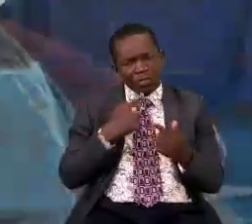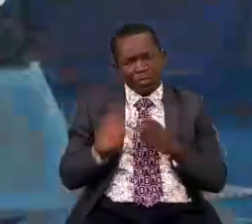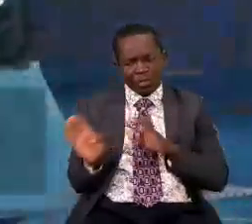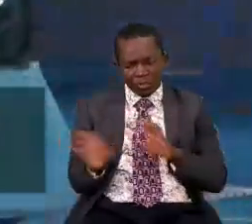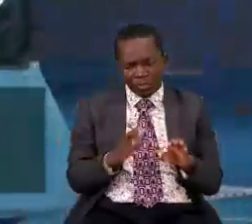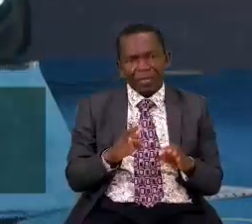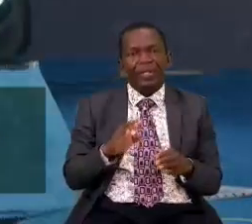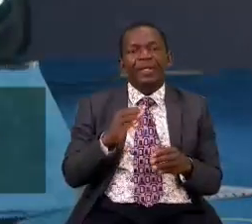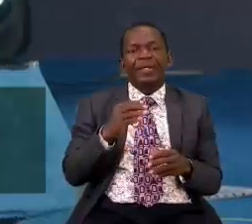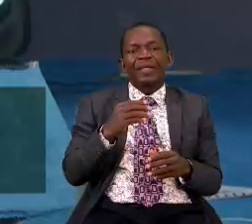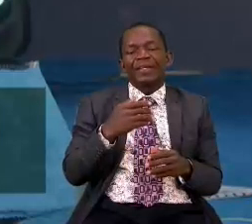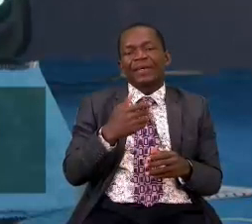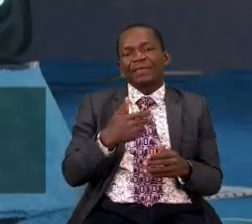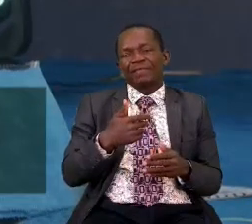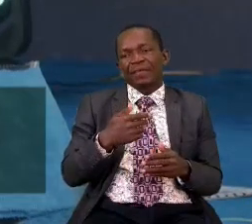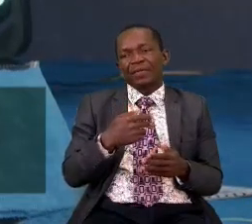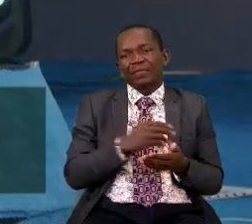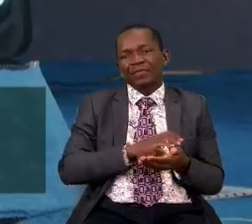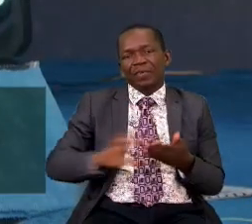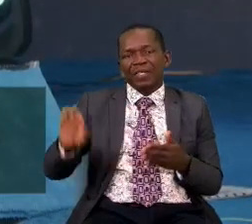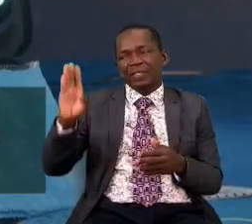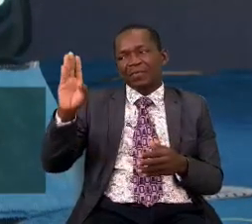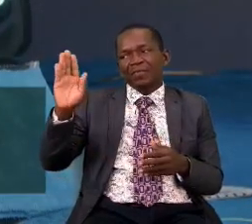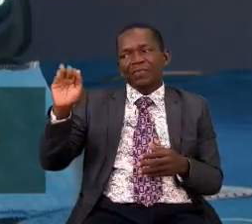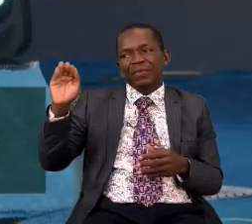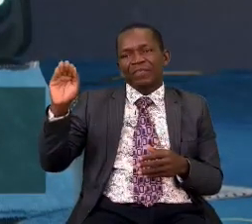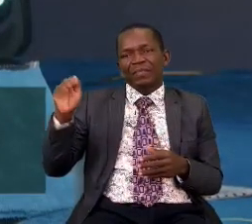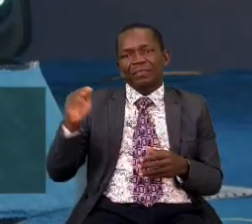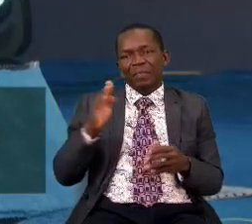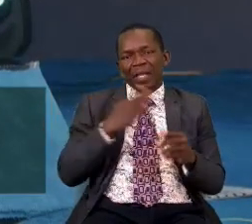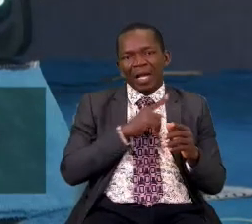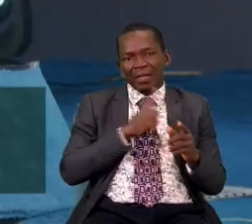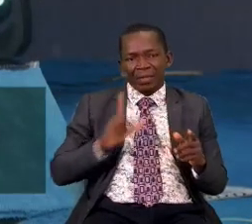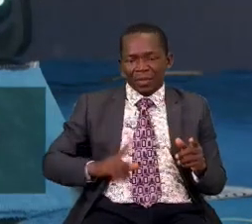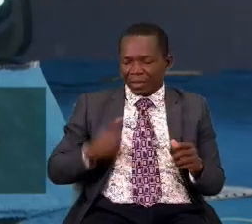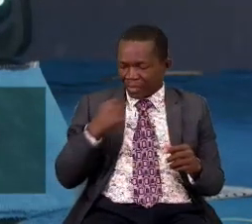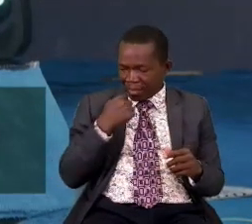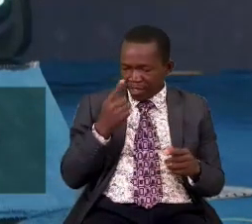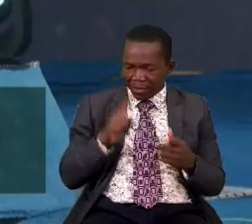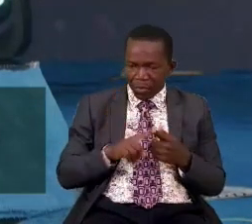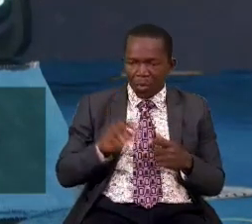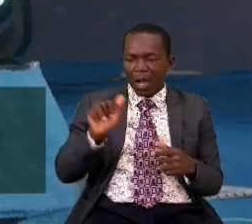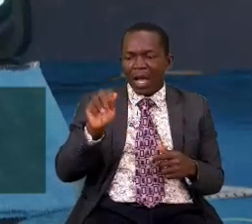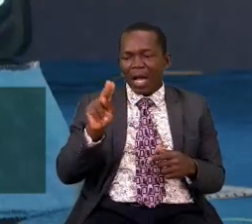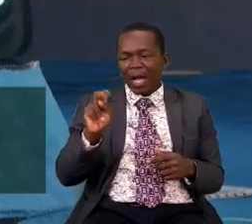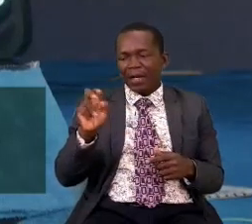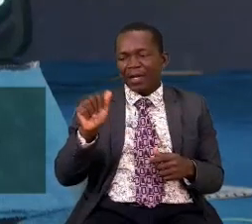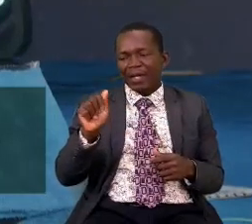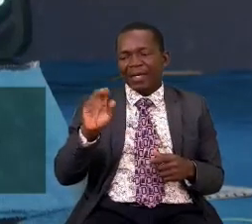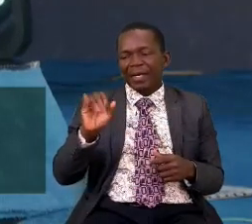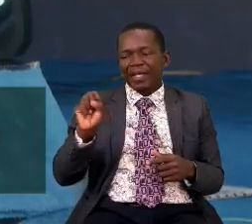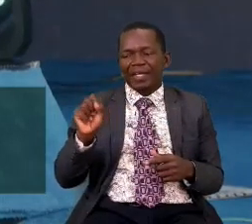go thy way for he is he chose him vessel unto me it shows him